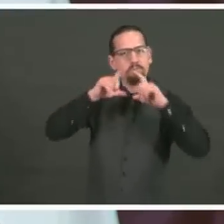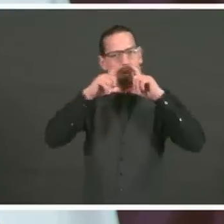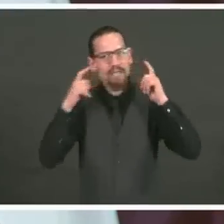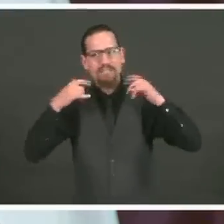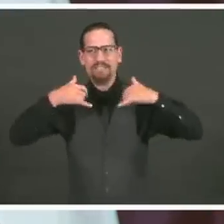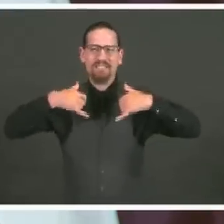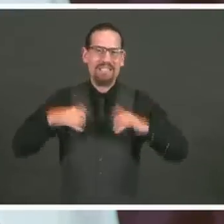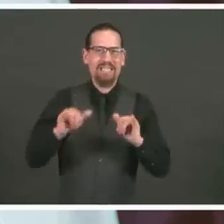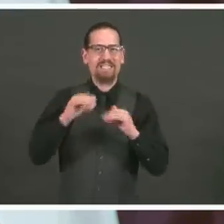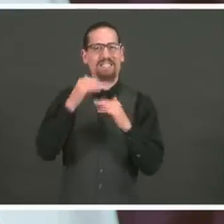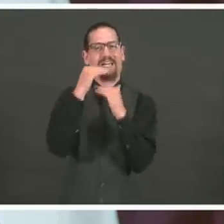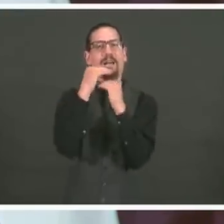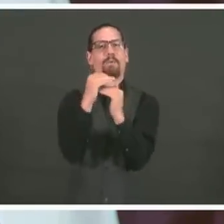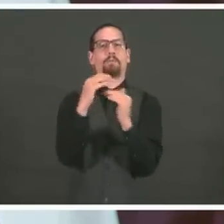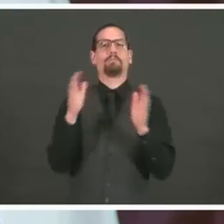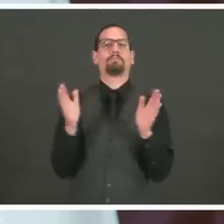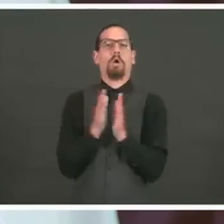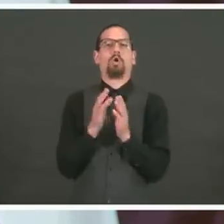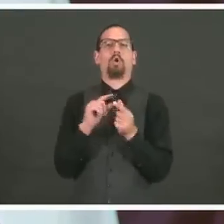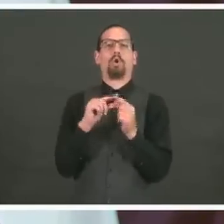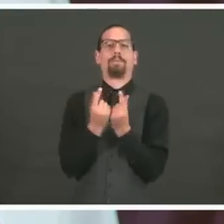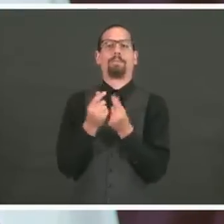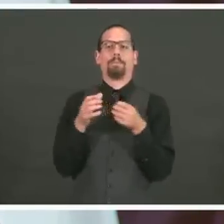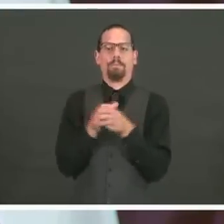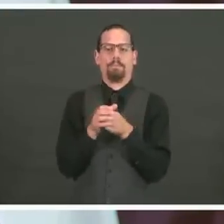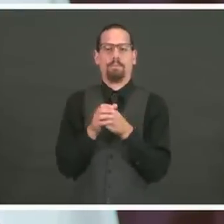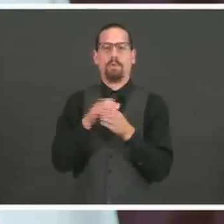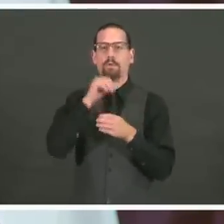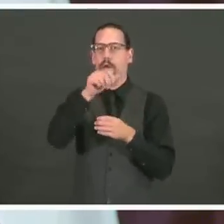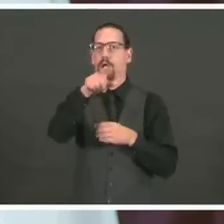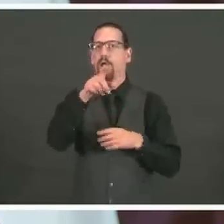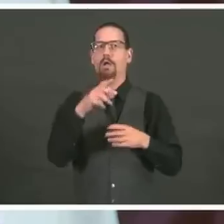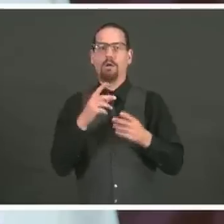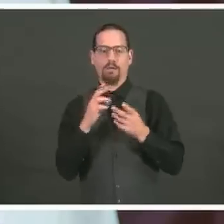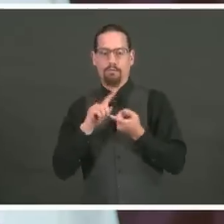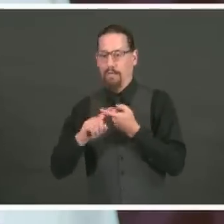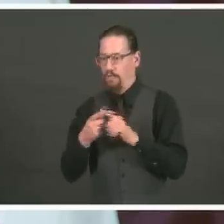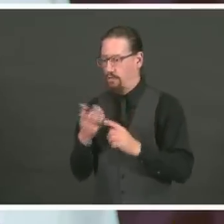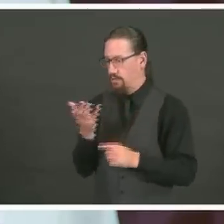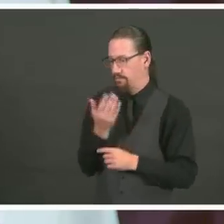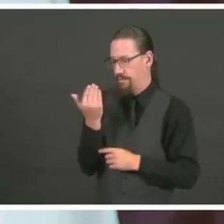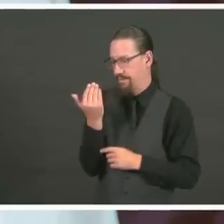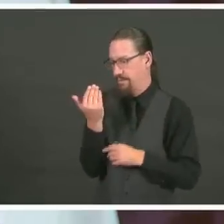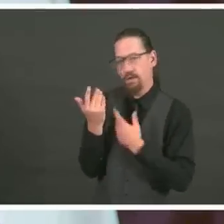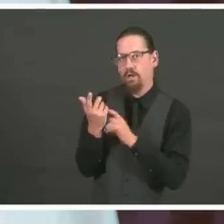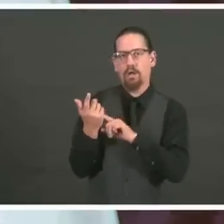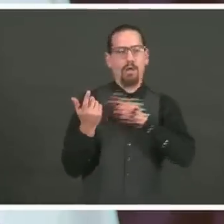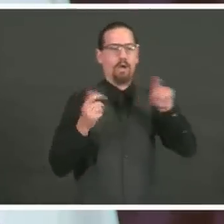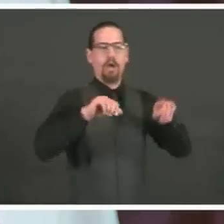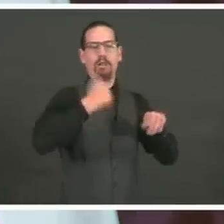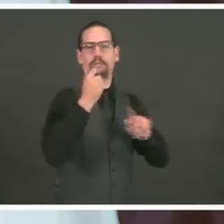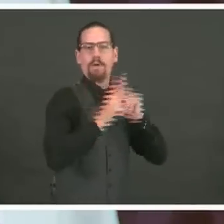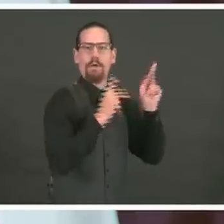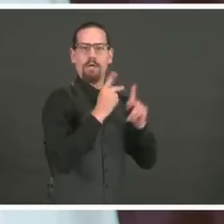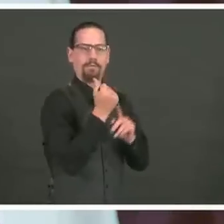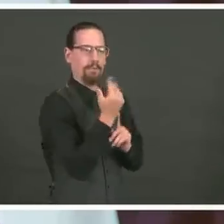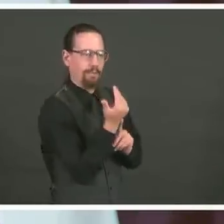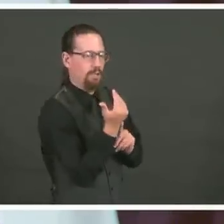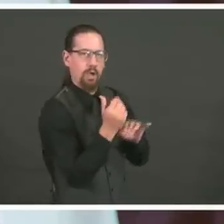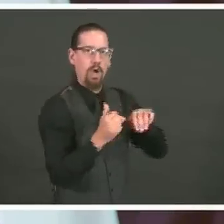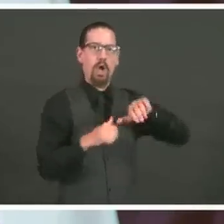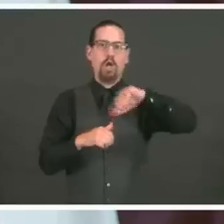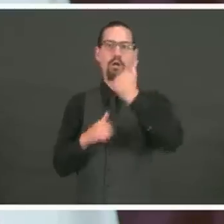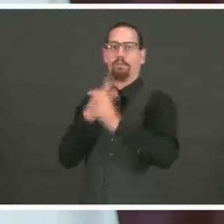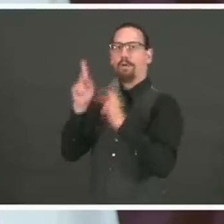It's not a different 15 people every day. It's about the same 15 people. It is